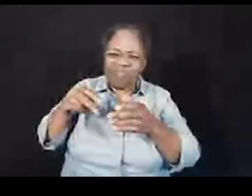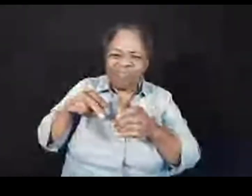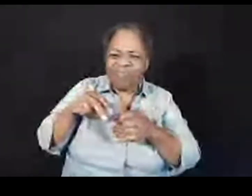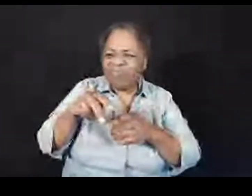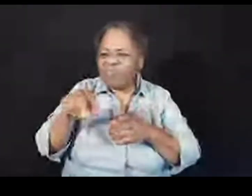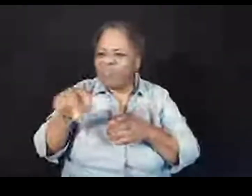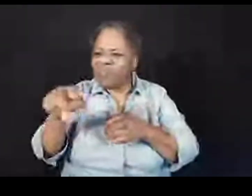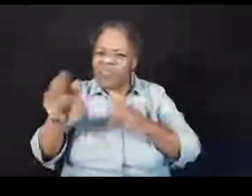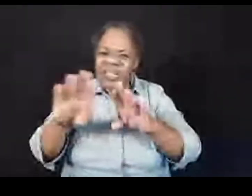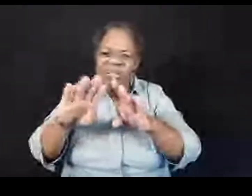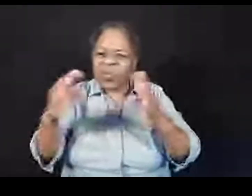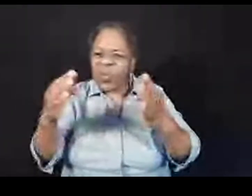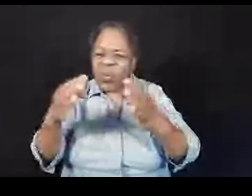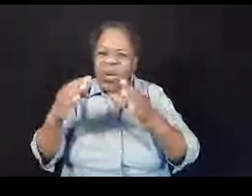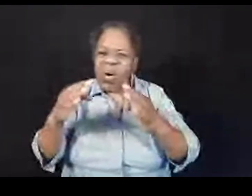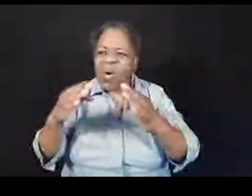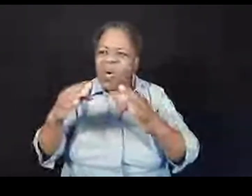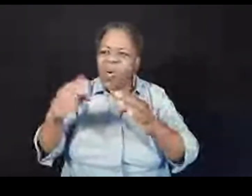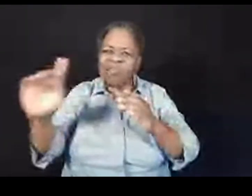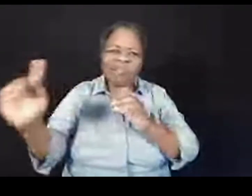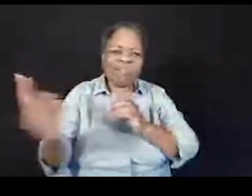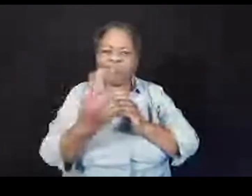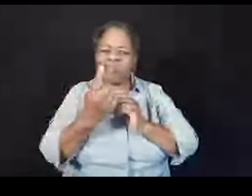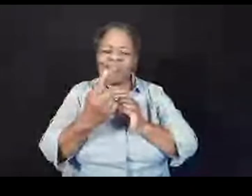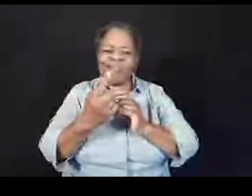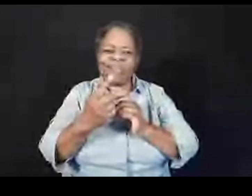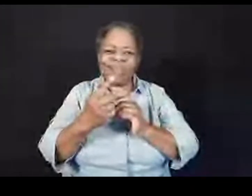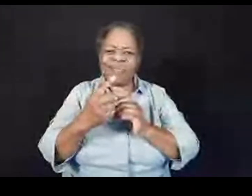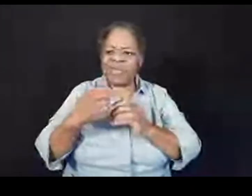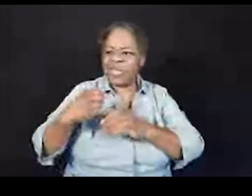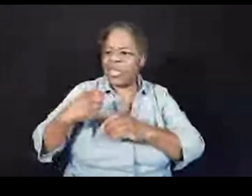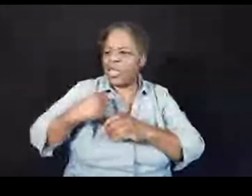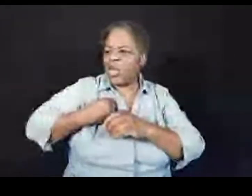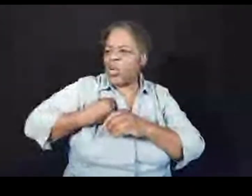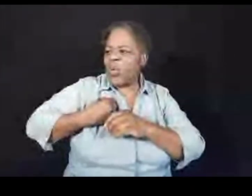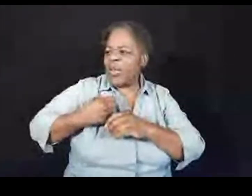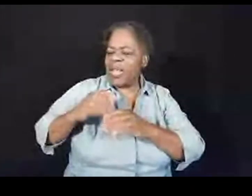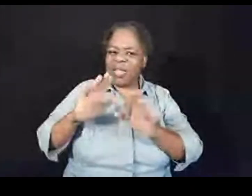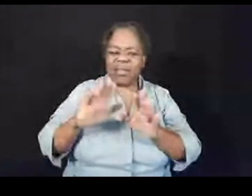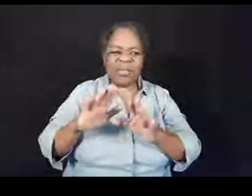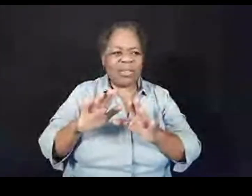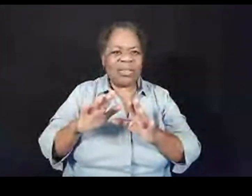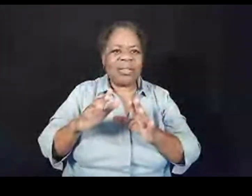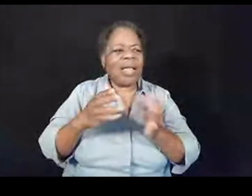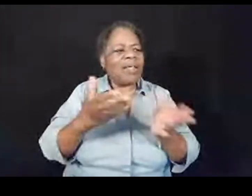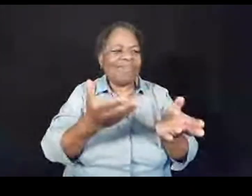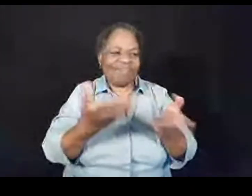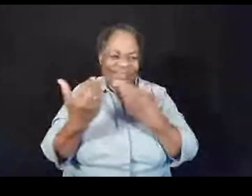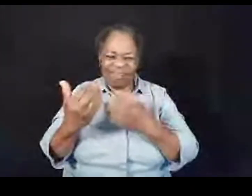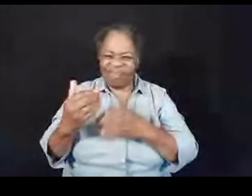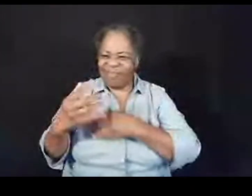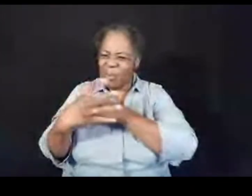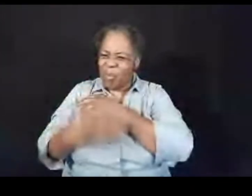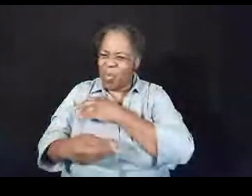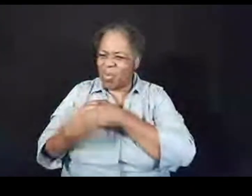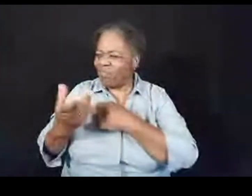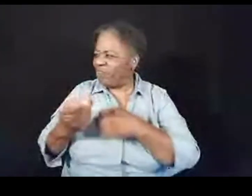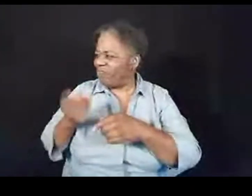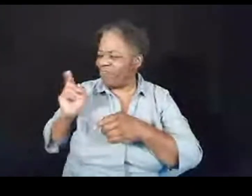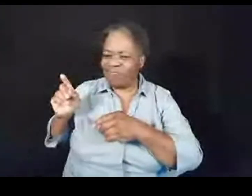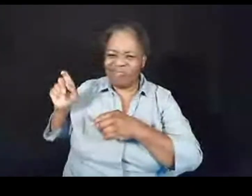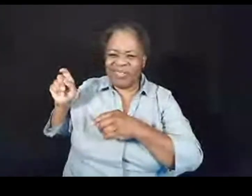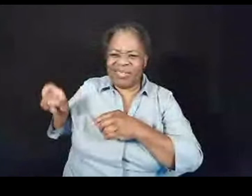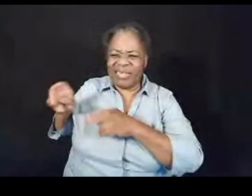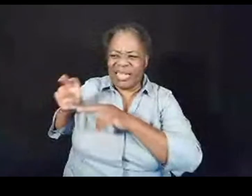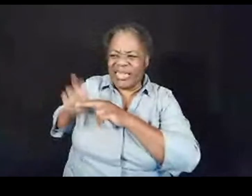usher intercepts him with the security guy watching closely and ushers him to a bench in the lobby,